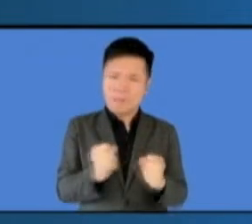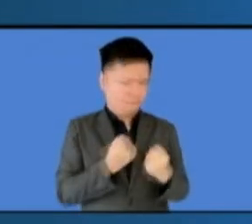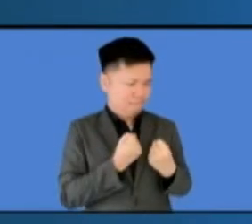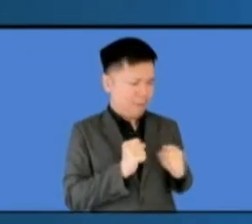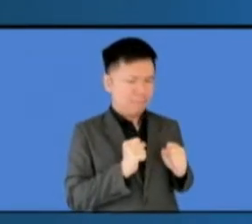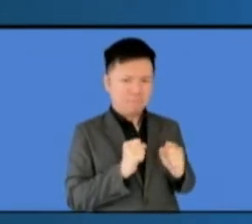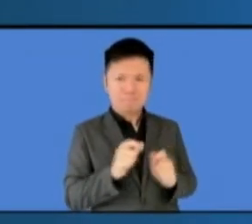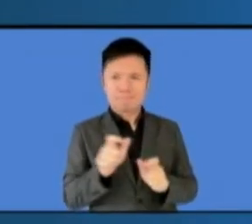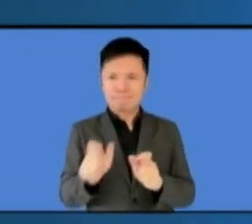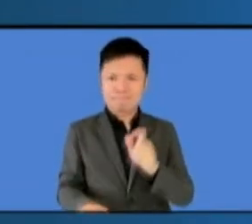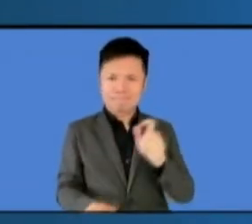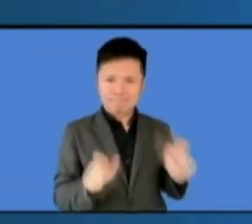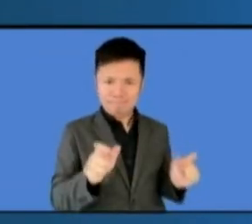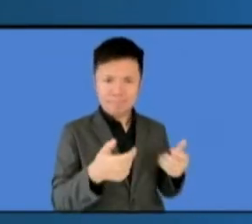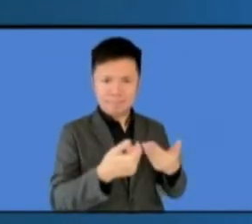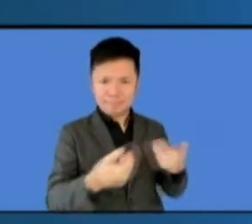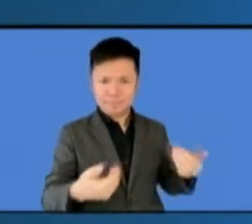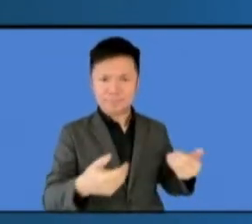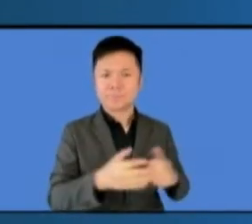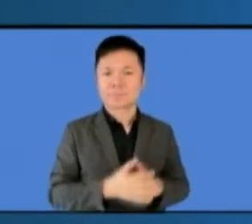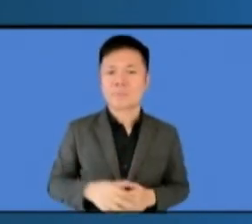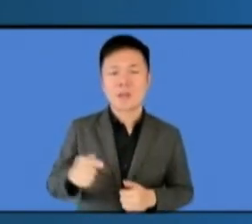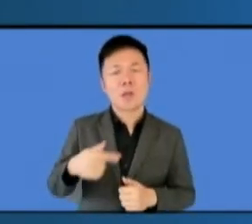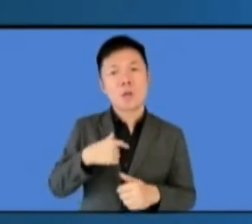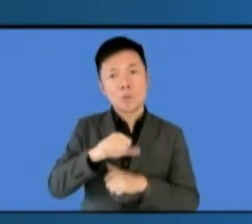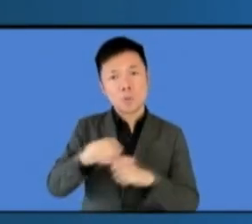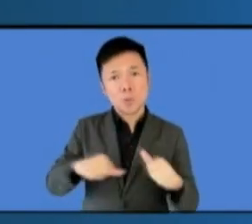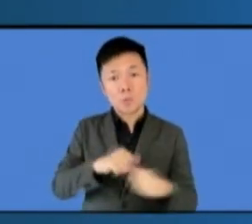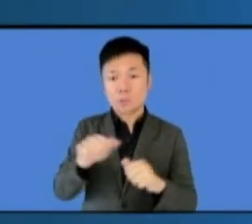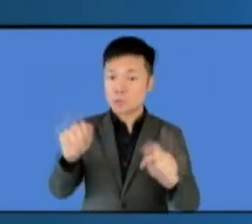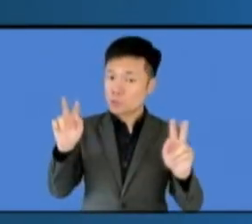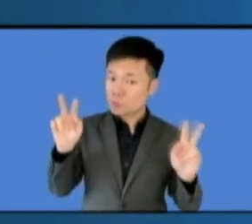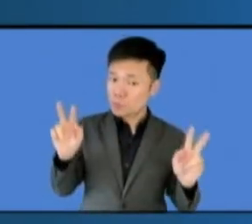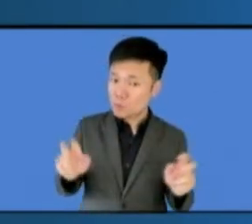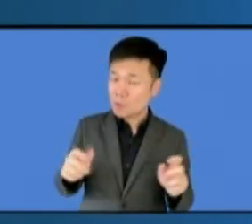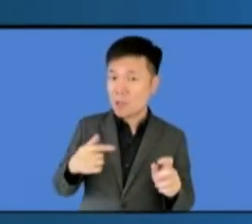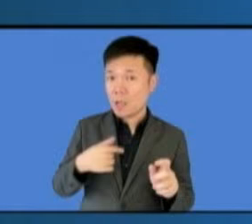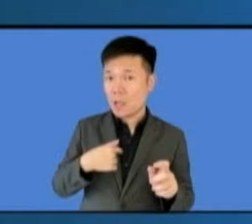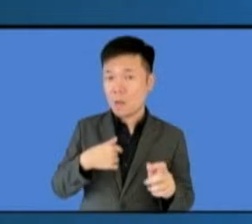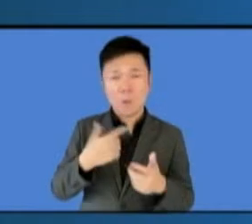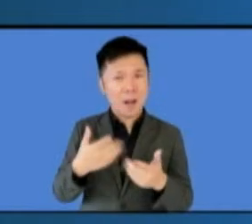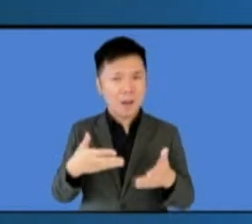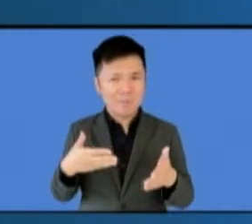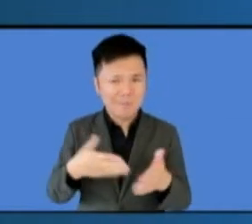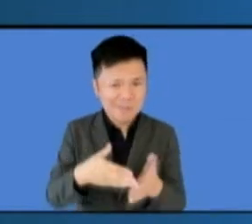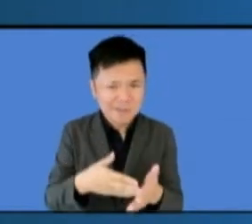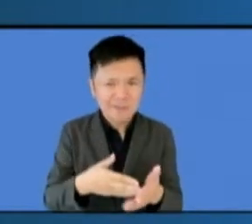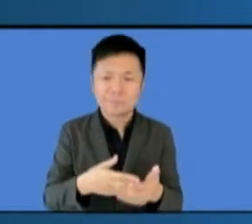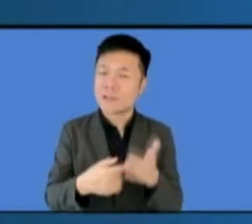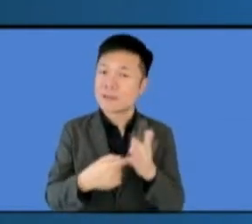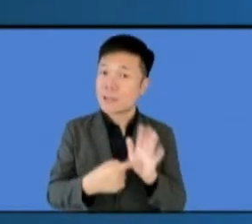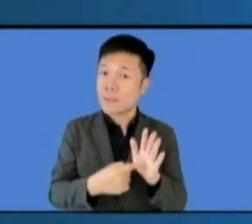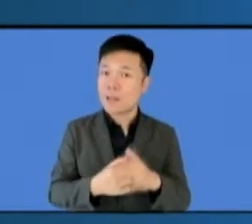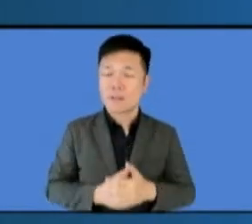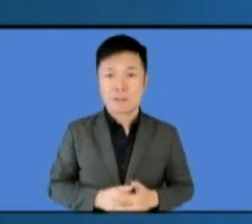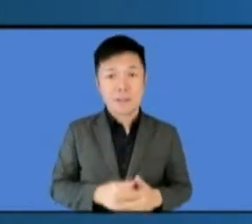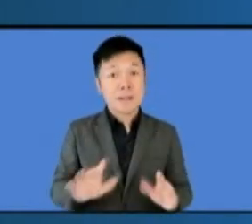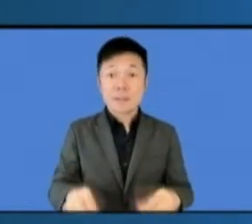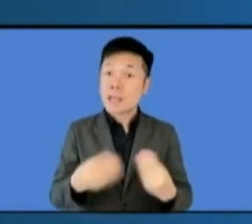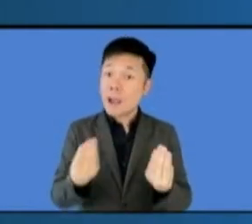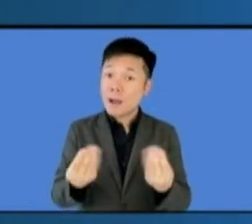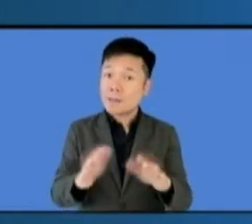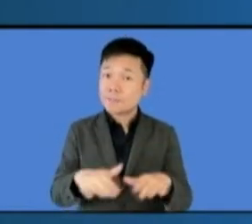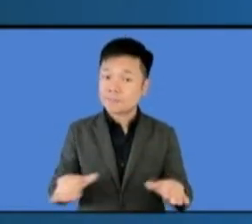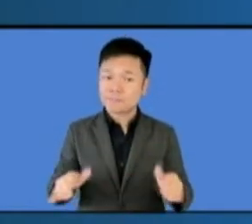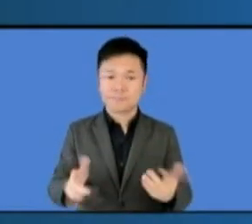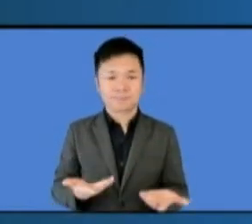social issues and the rapidly evolving social landscape present the most significant hindrance. For example, younger generations